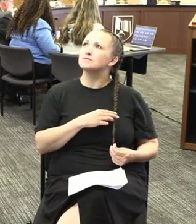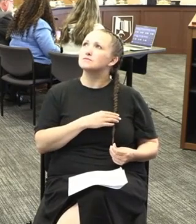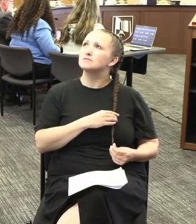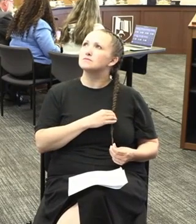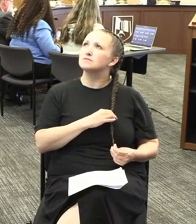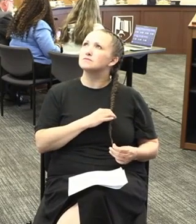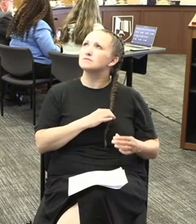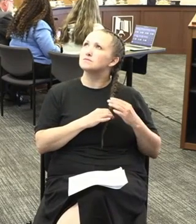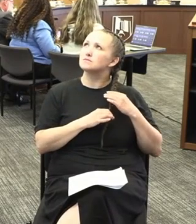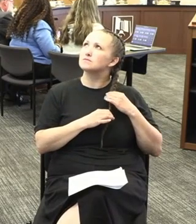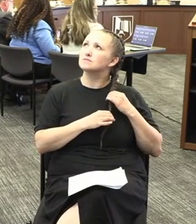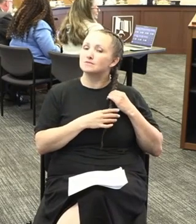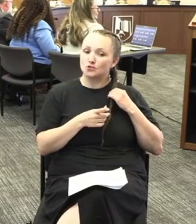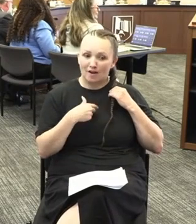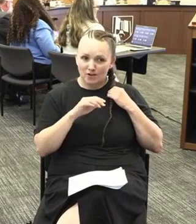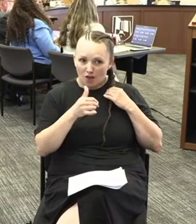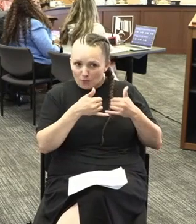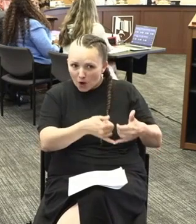Do you have another one?